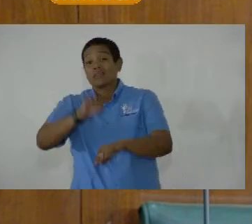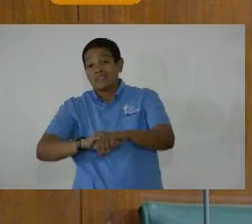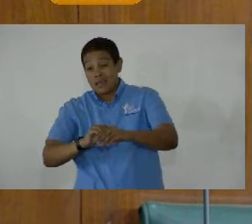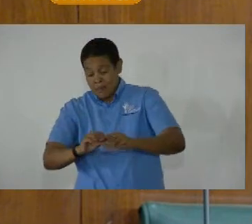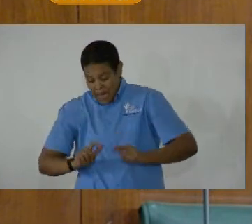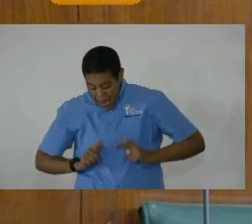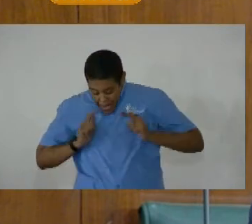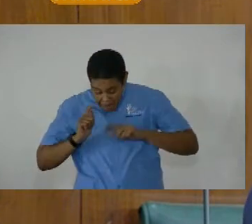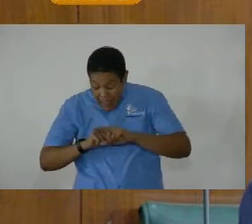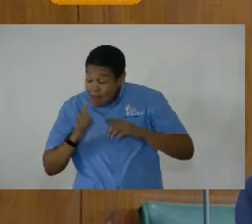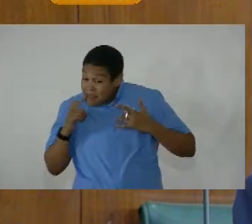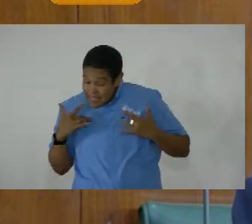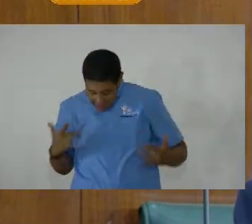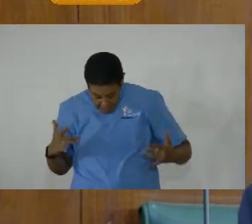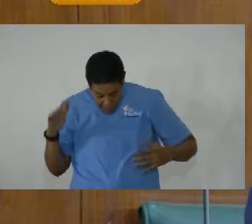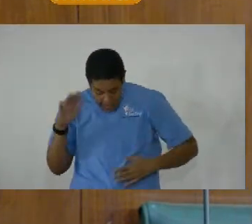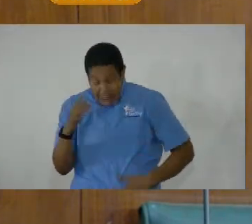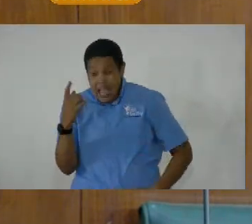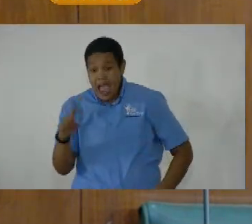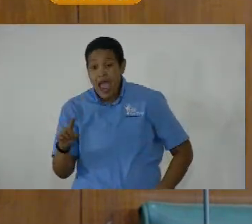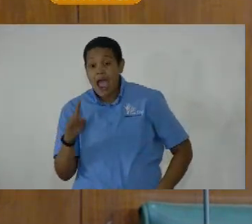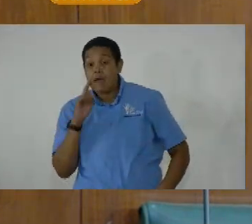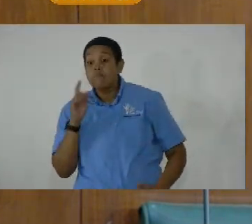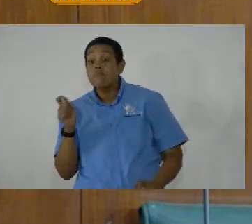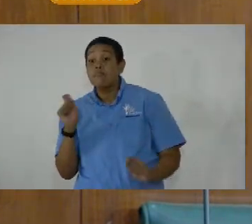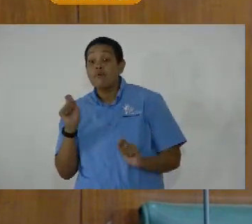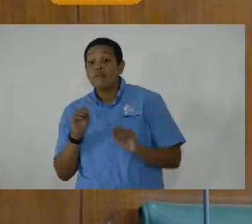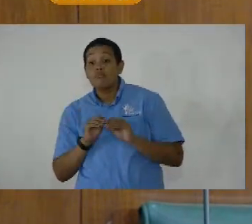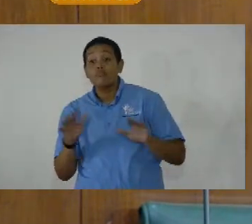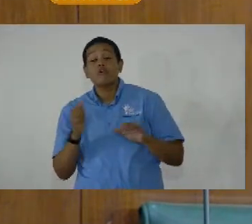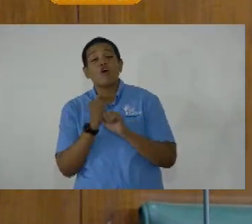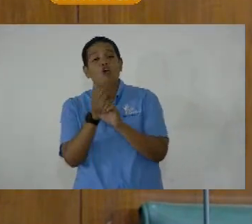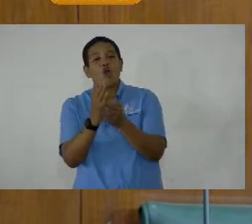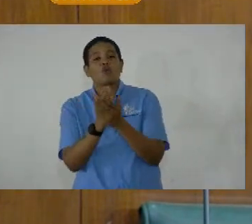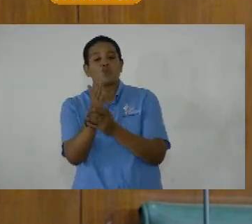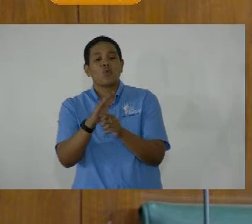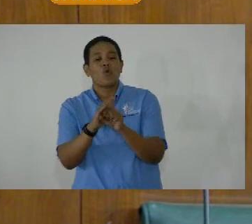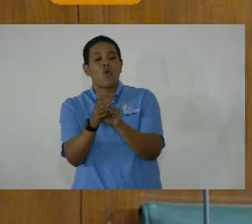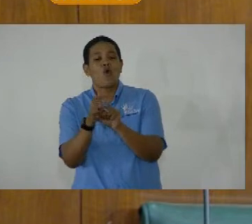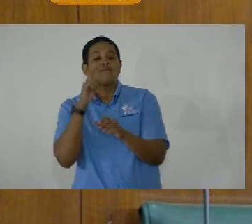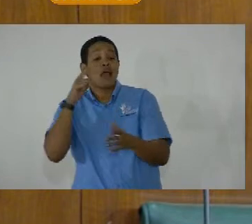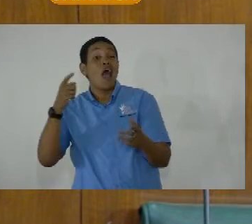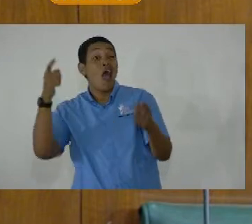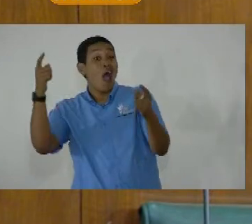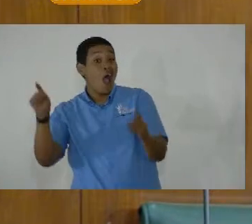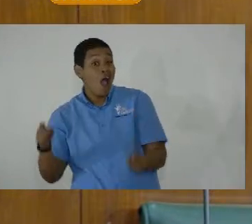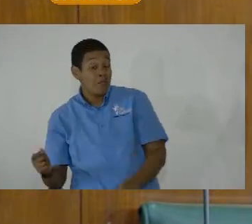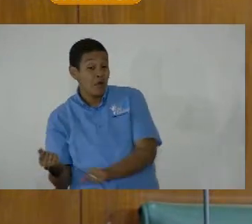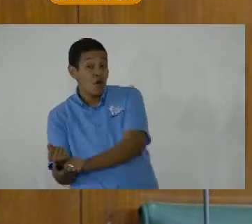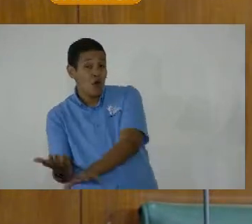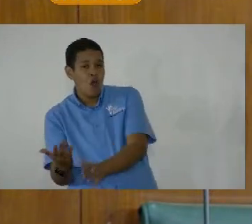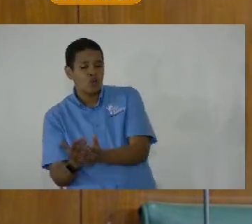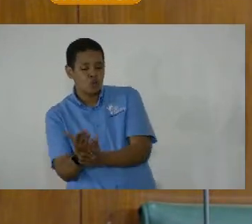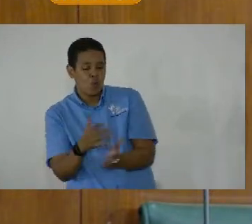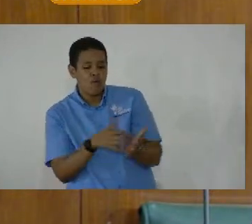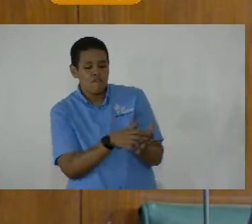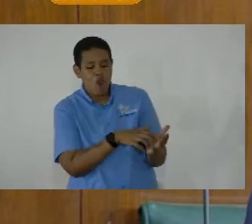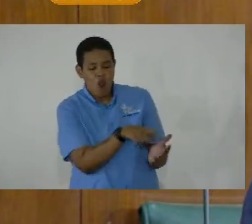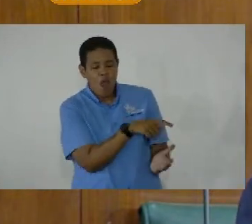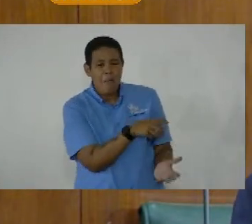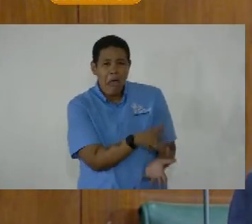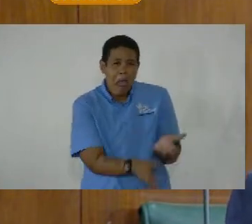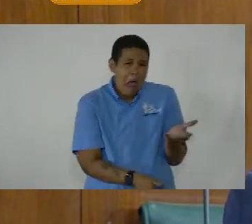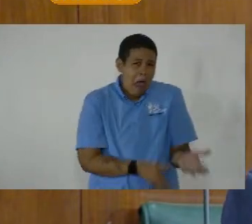once-in-a-lifetime event brought on by the pandemic and its consequences for the most vulnerable in